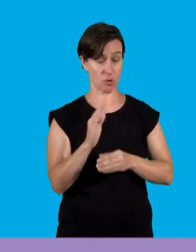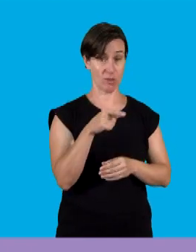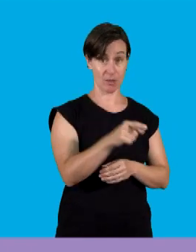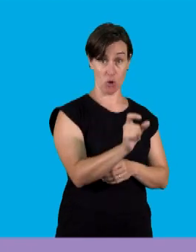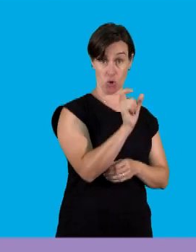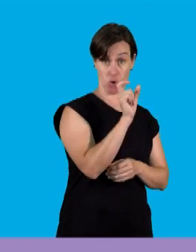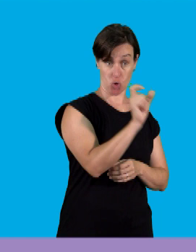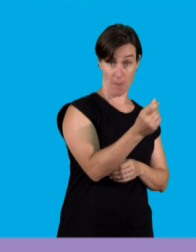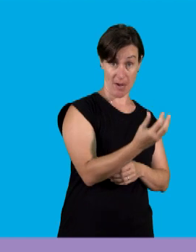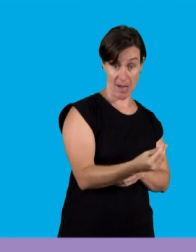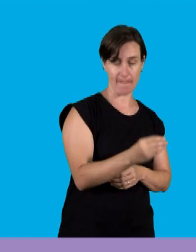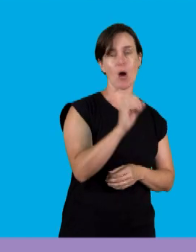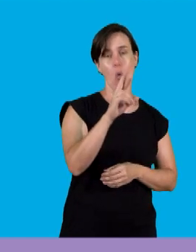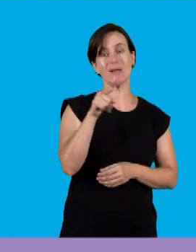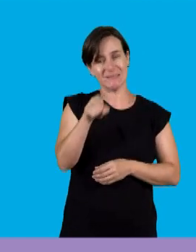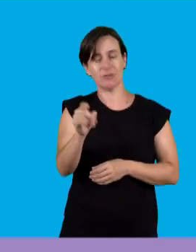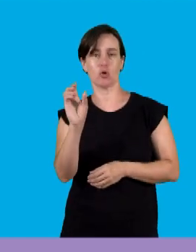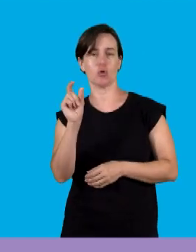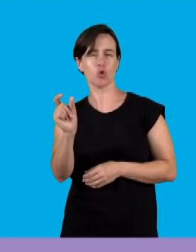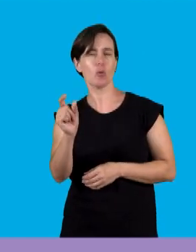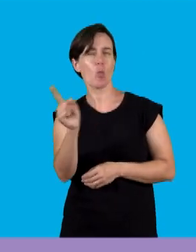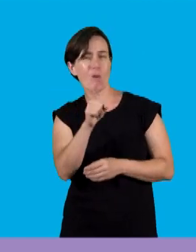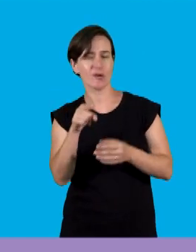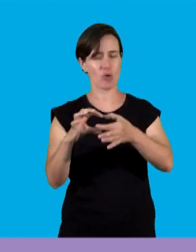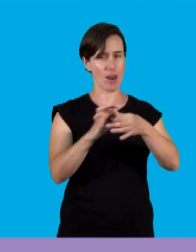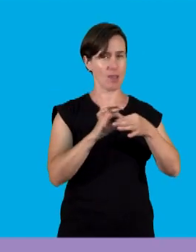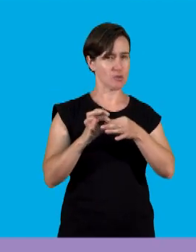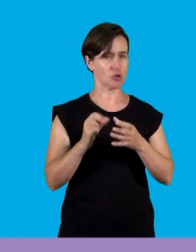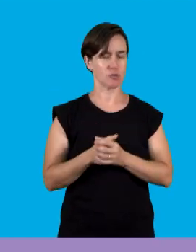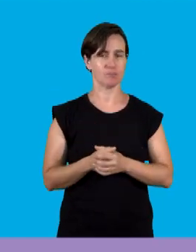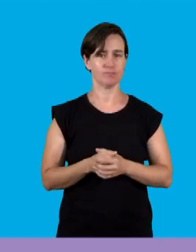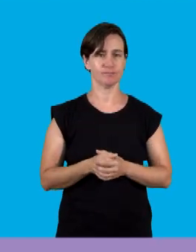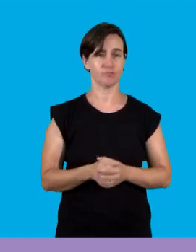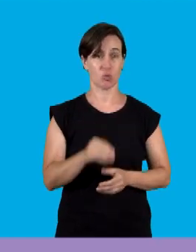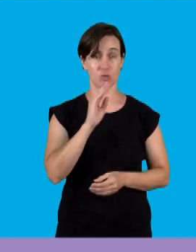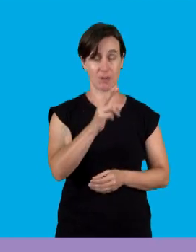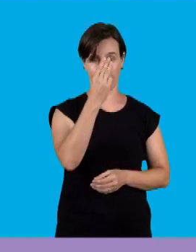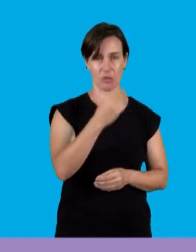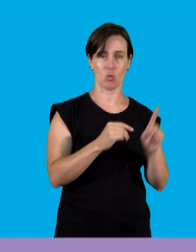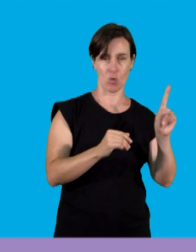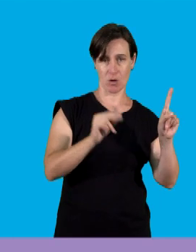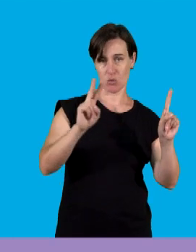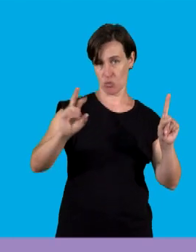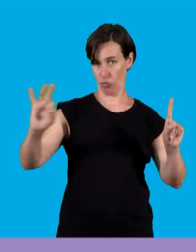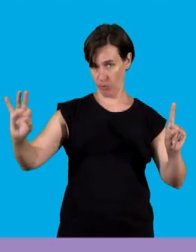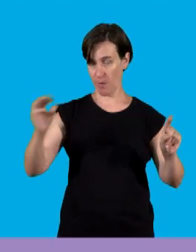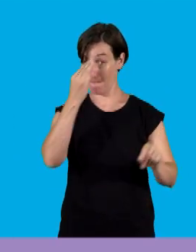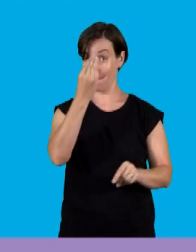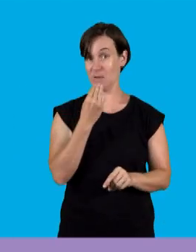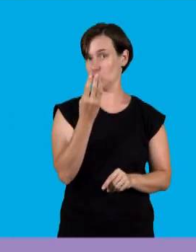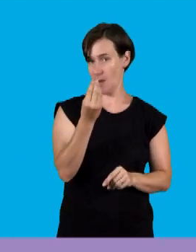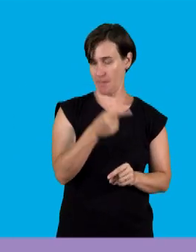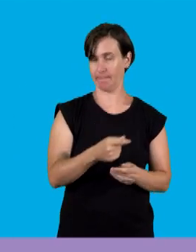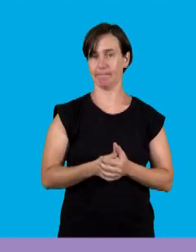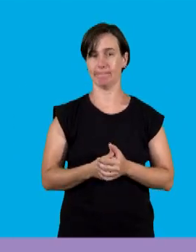number and the term. So looking at this figure again, we know that this is the first figure, the second figure, and